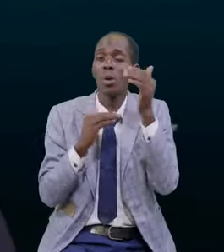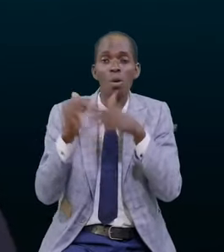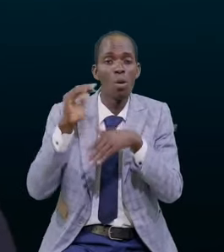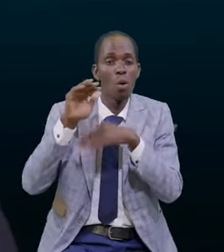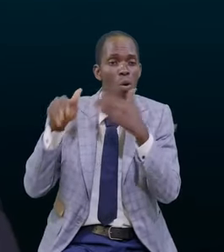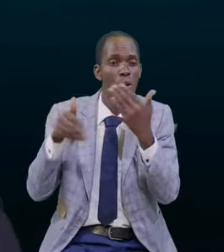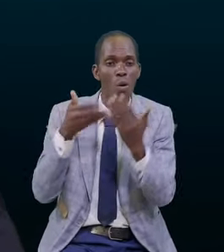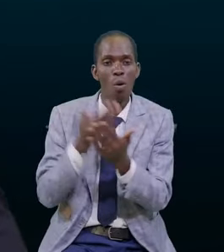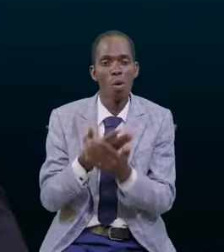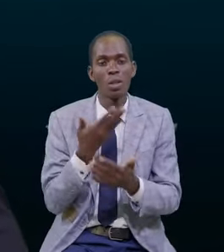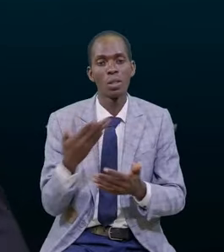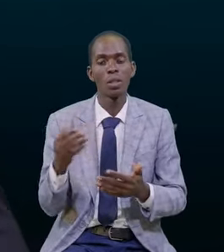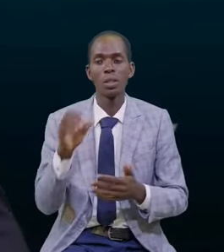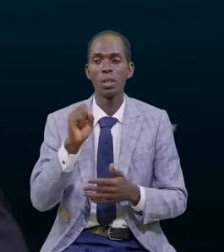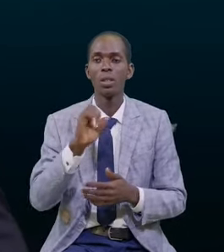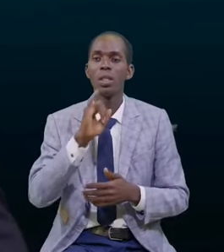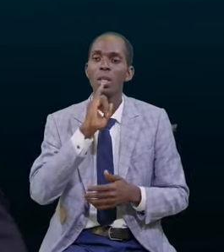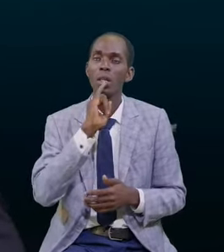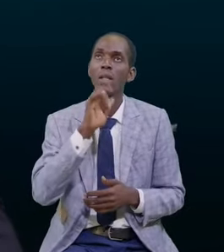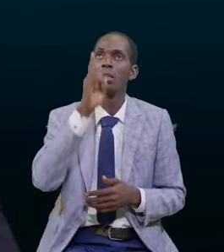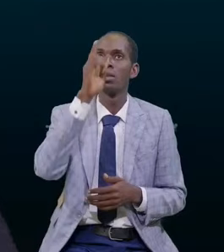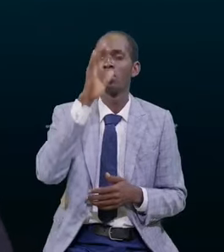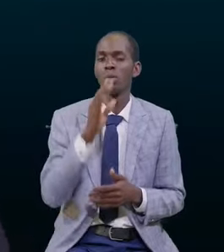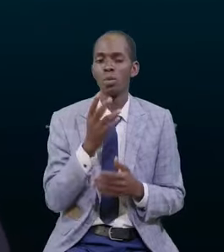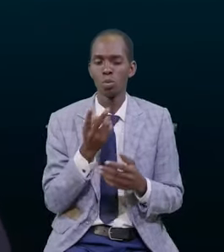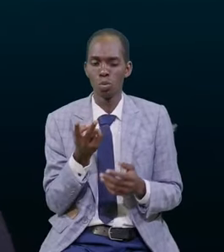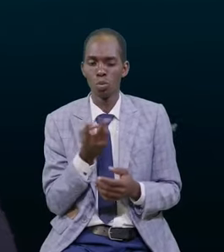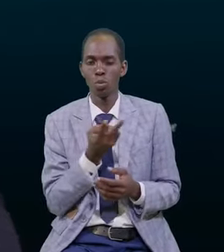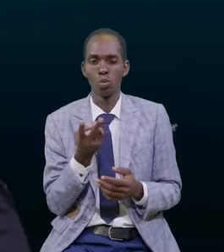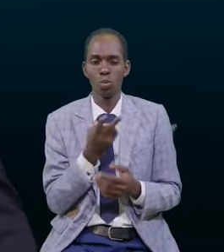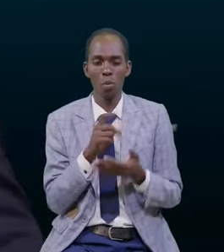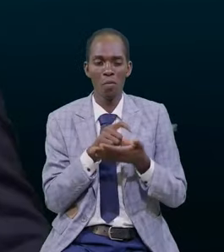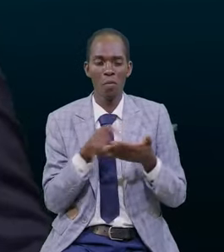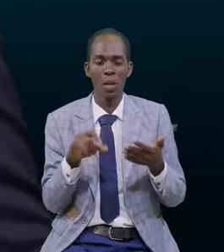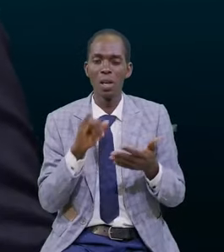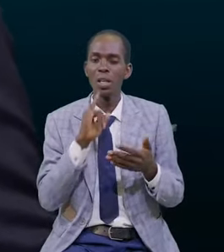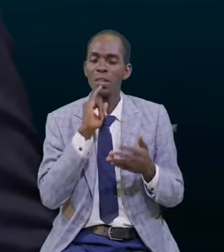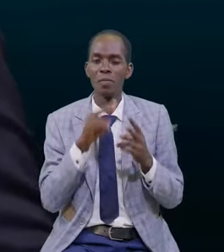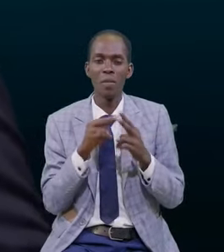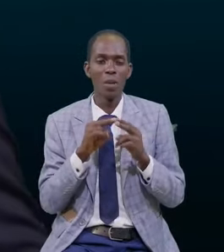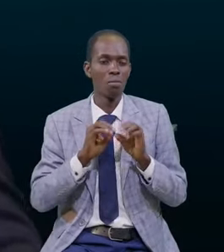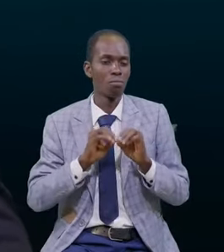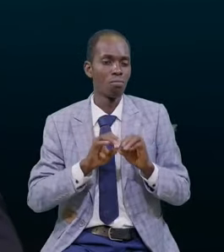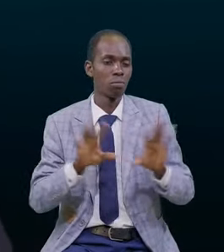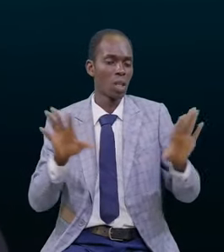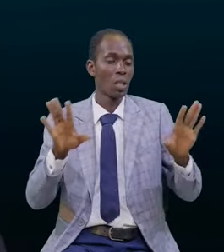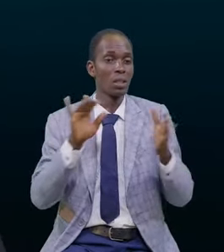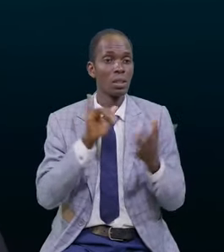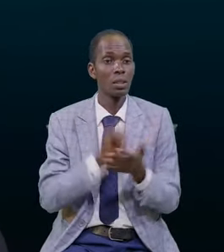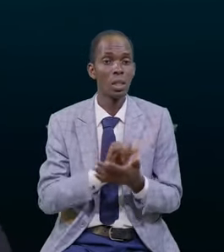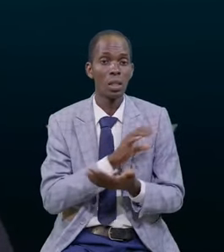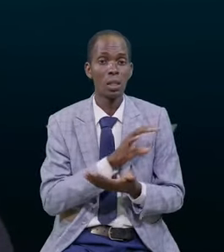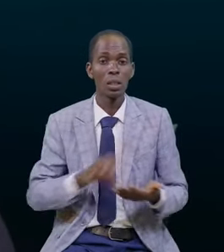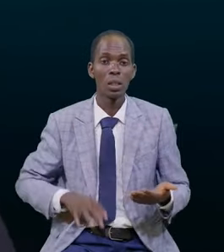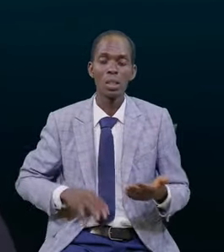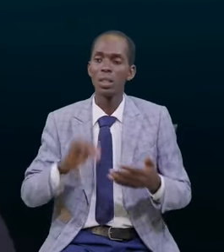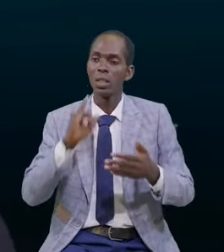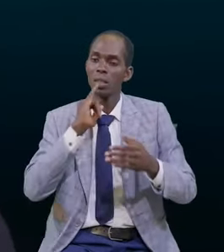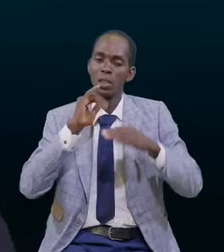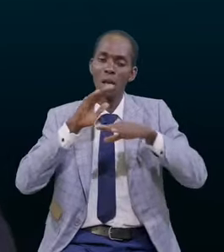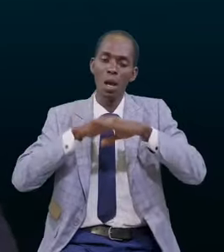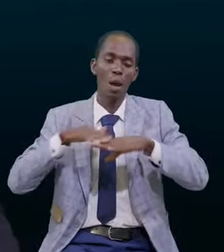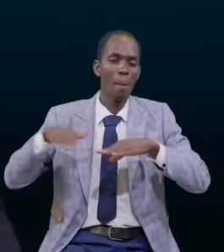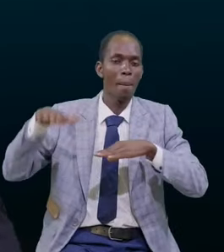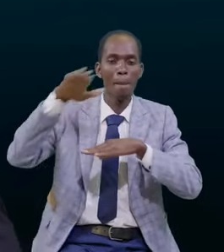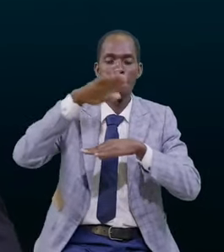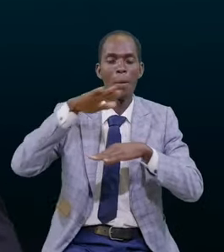is God now those two verses make it very very clear that Christ is superior to Moses and as